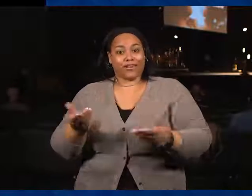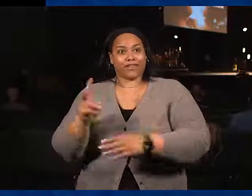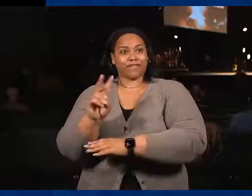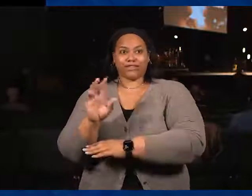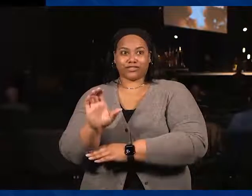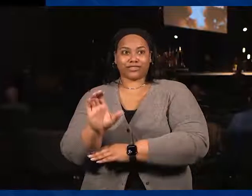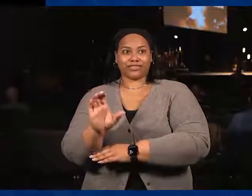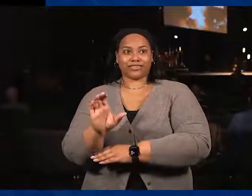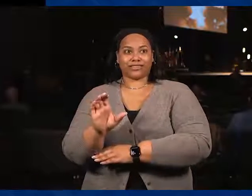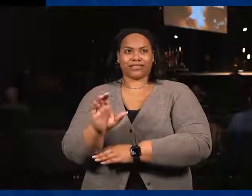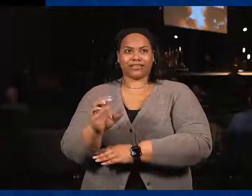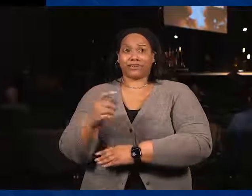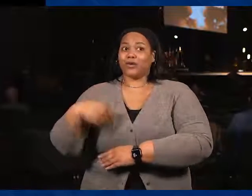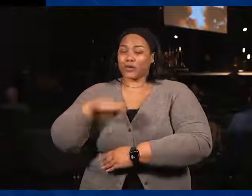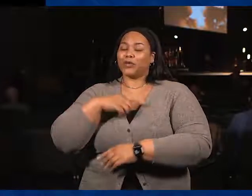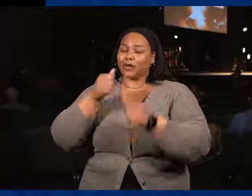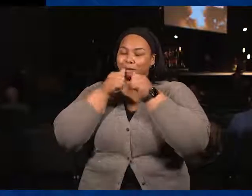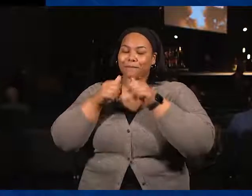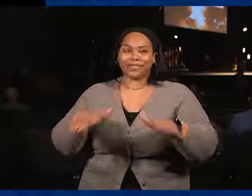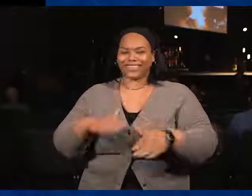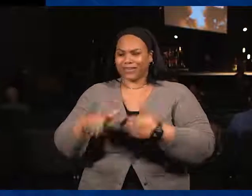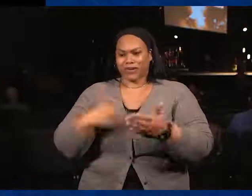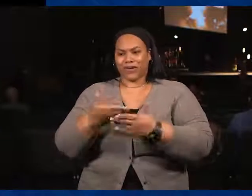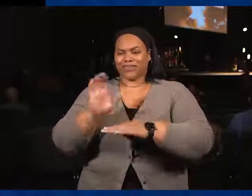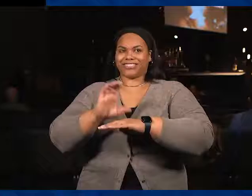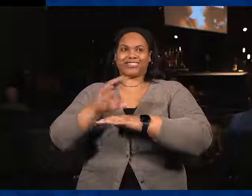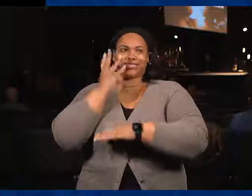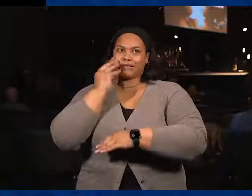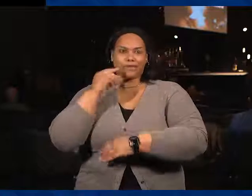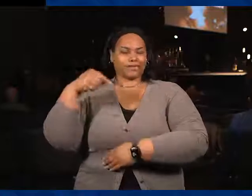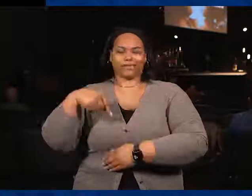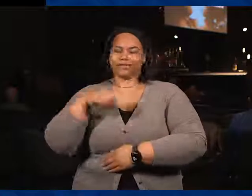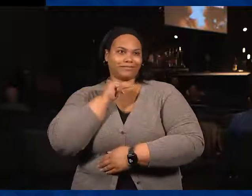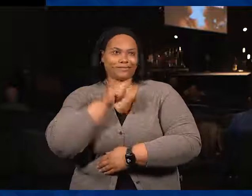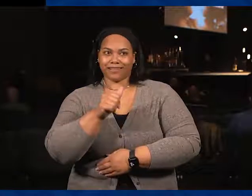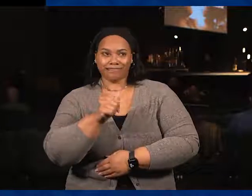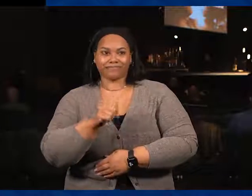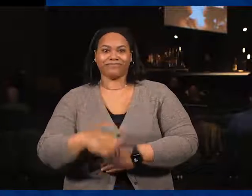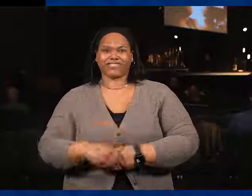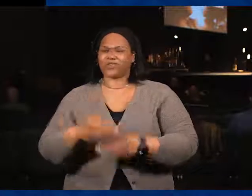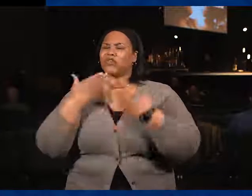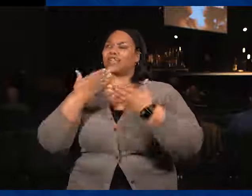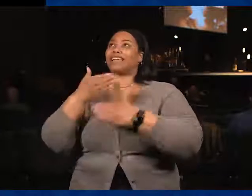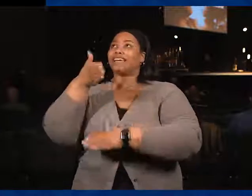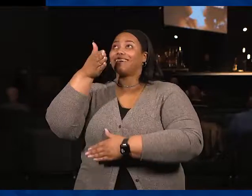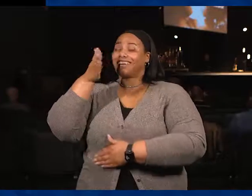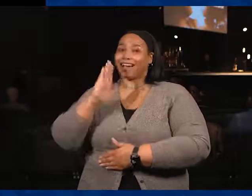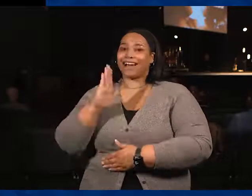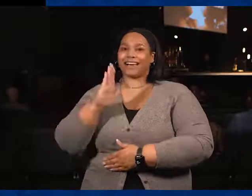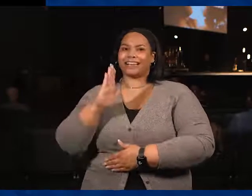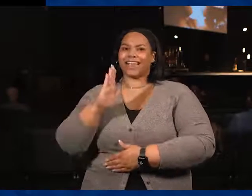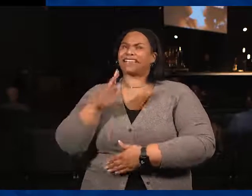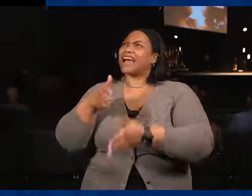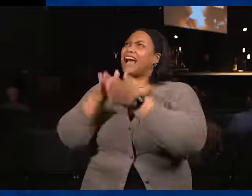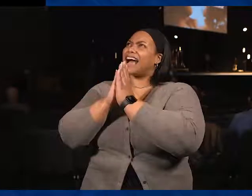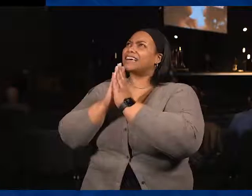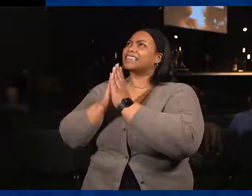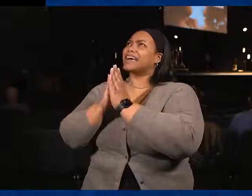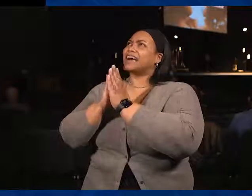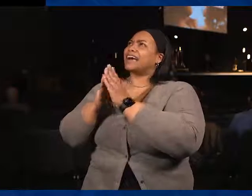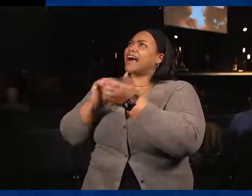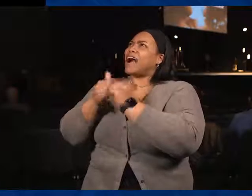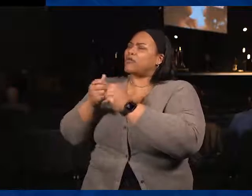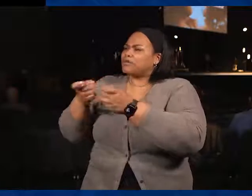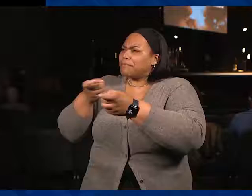does not get to have, and we have that. And so we should thank God for it and ask him, how do we steward it better? How do we love